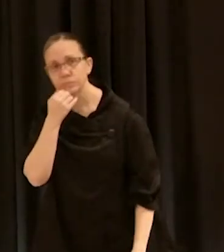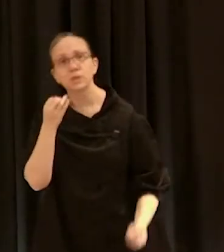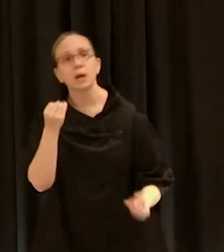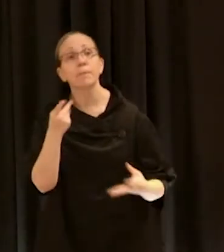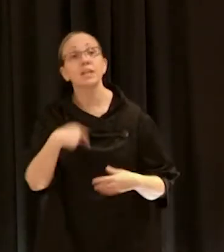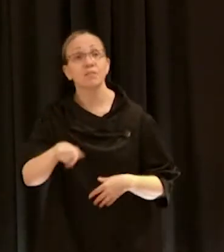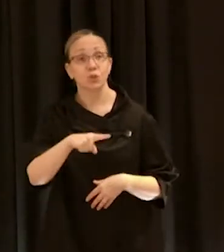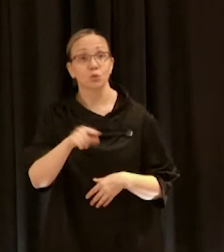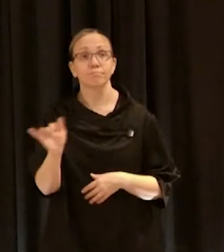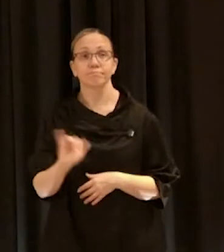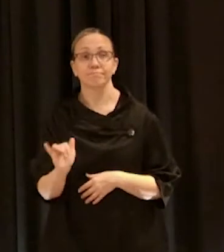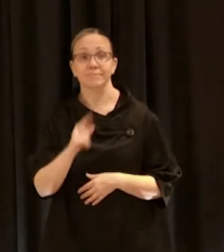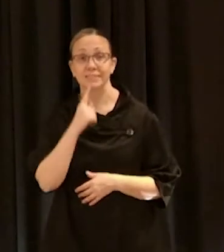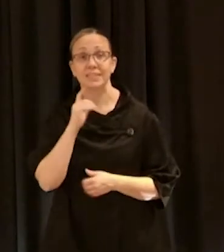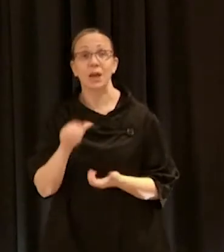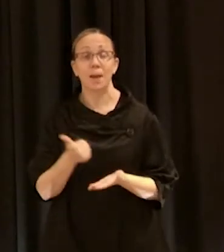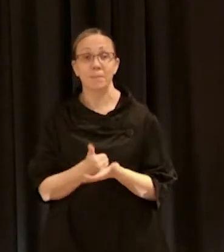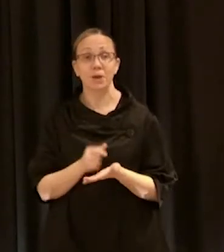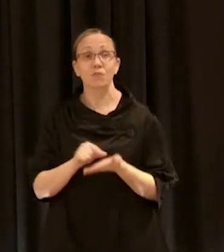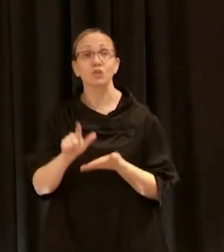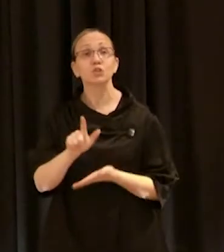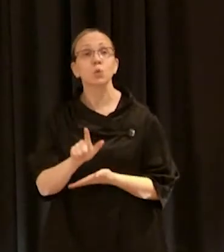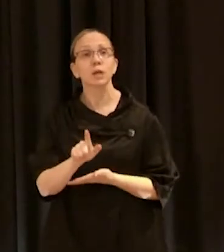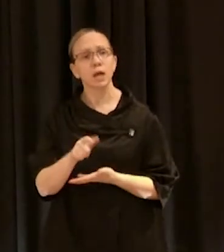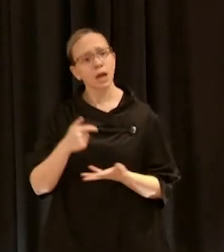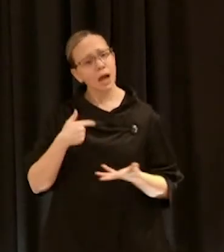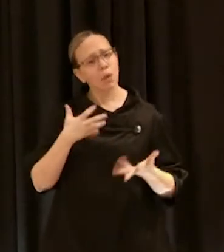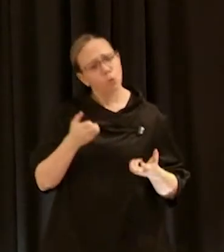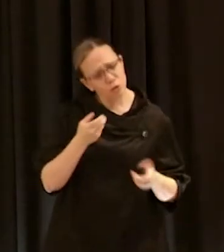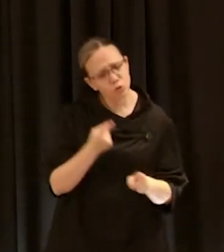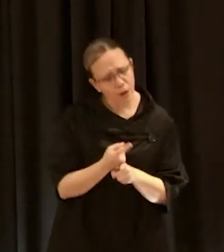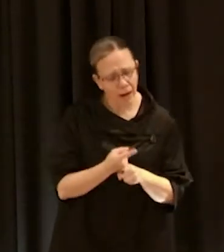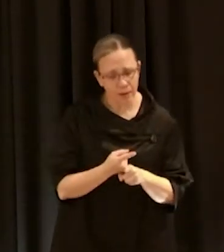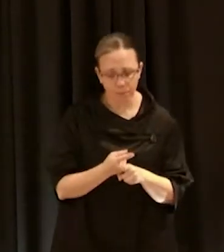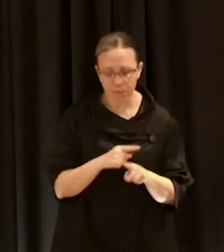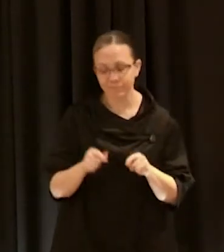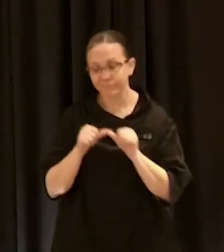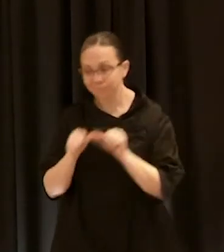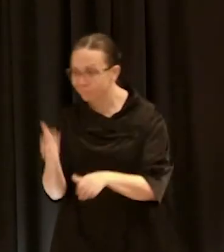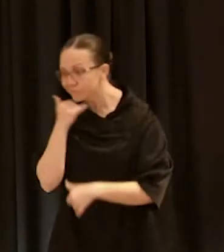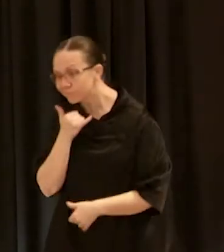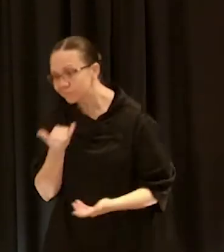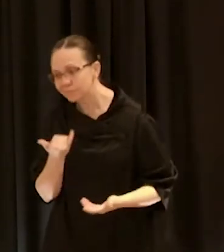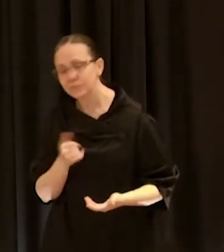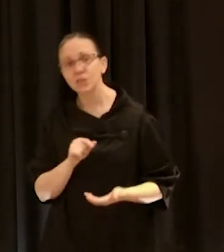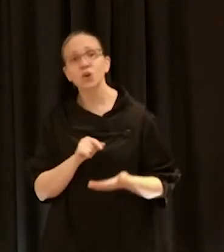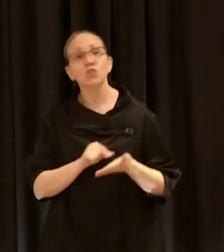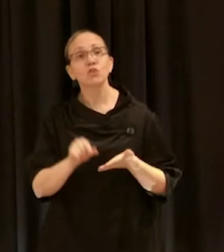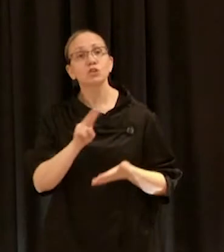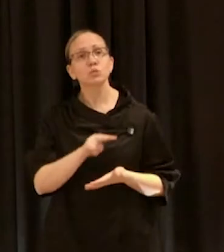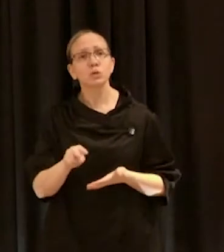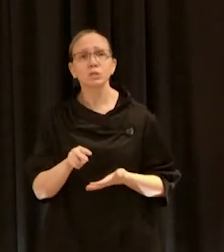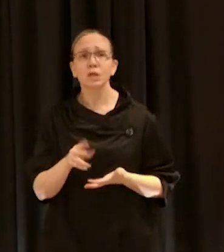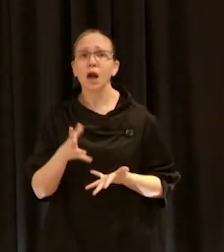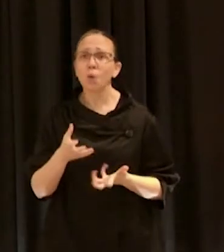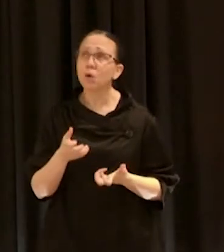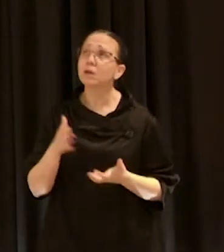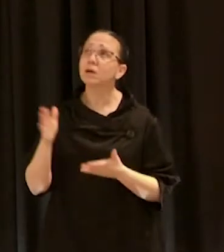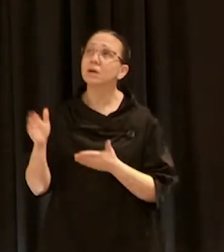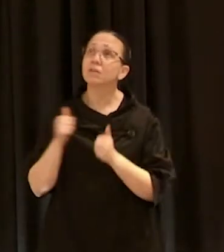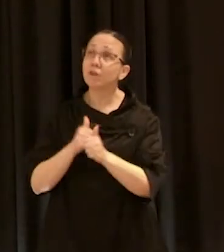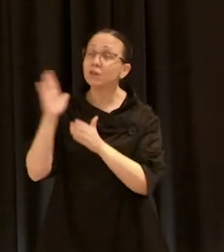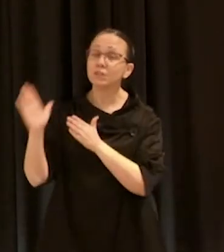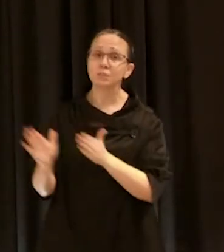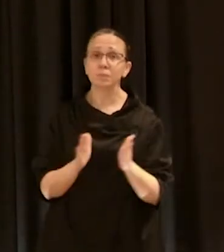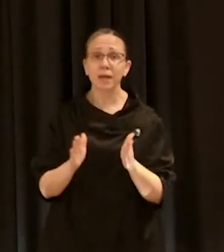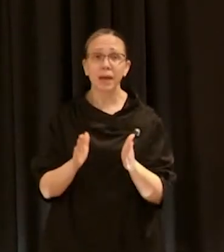you could testify, amen, on verse 21. I want to do what's right. I keep doing what's wrong. Verse 22, I love to do God's will so far as my